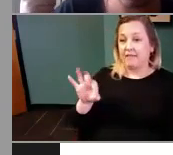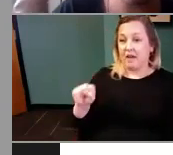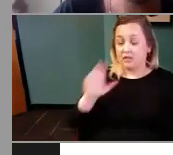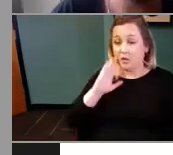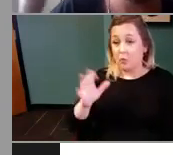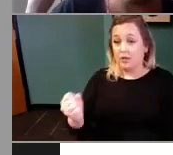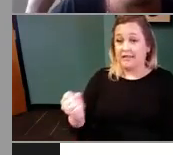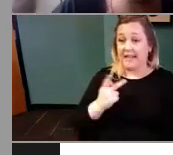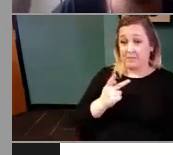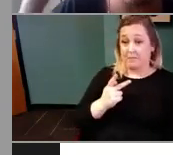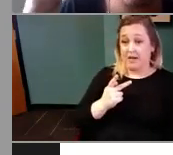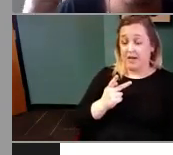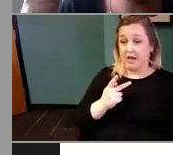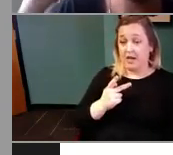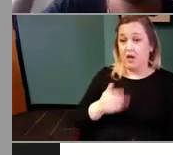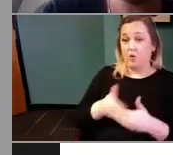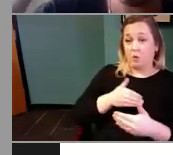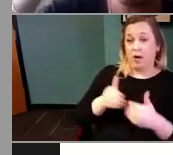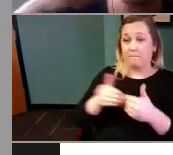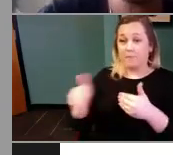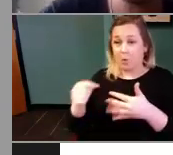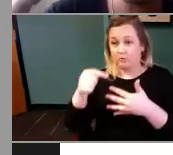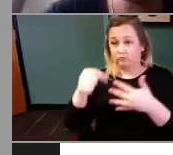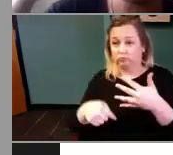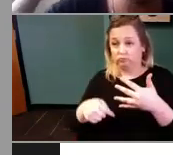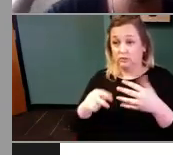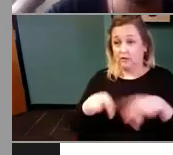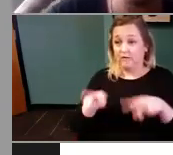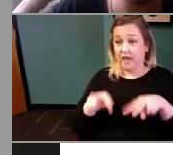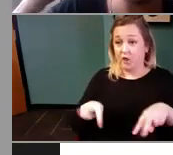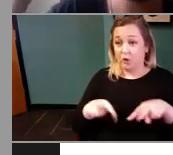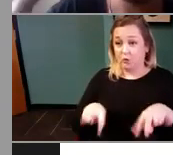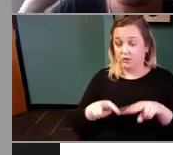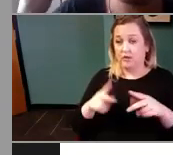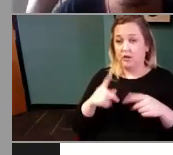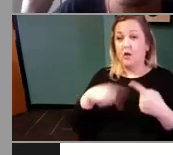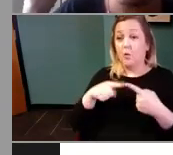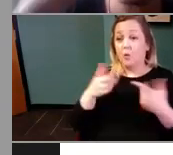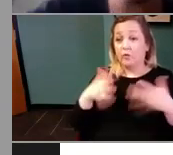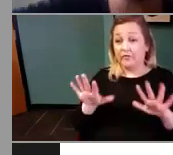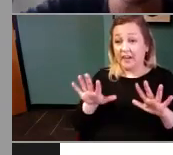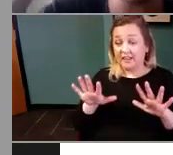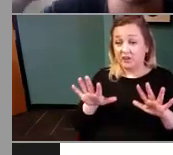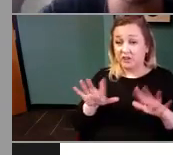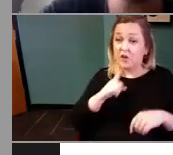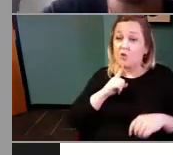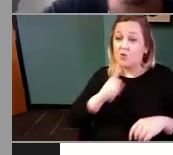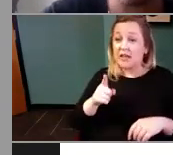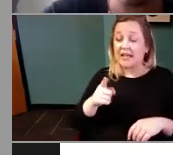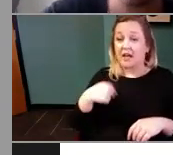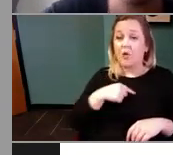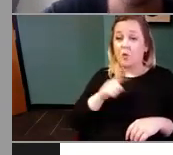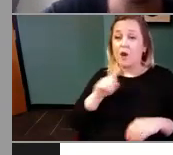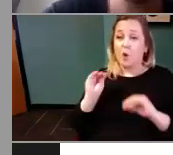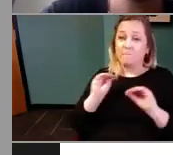set of values. And once we are done, we are basically pushing all those vertices into a linked list in that order of